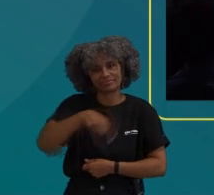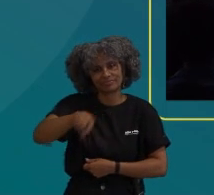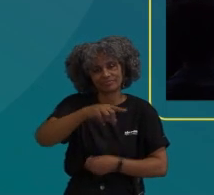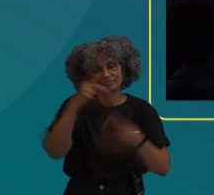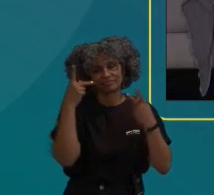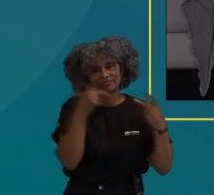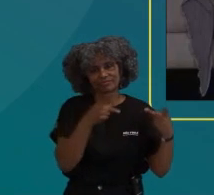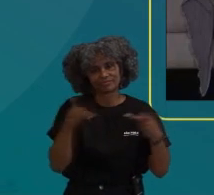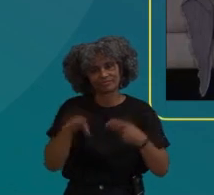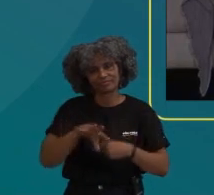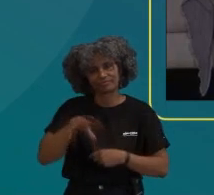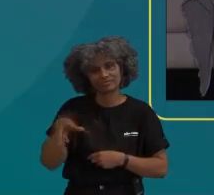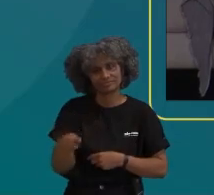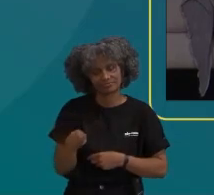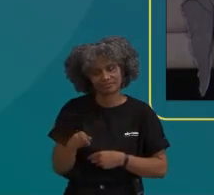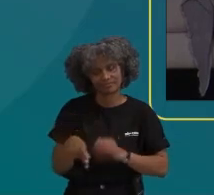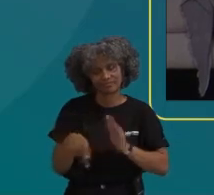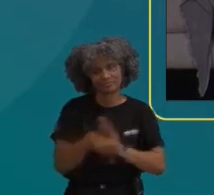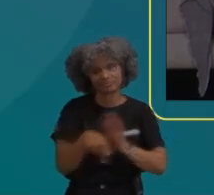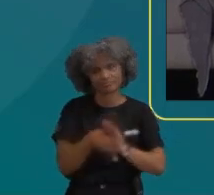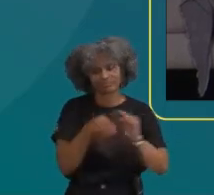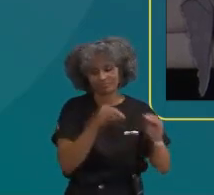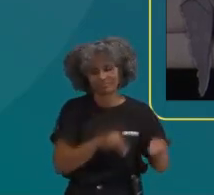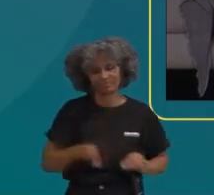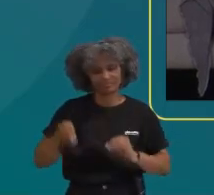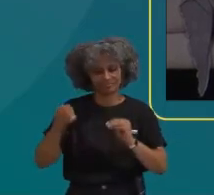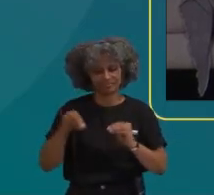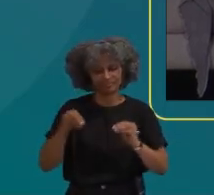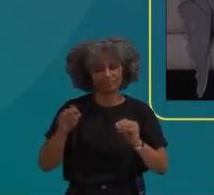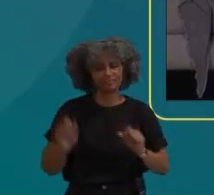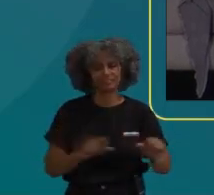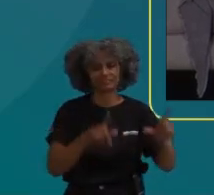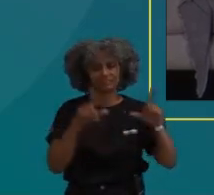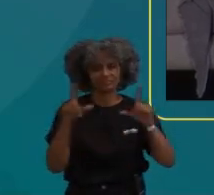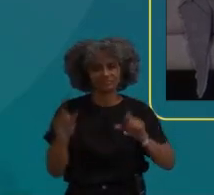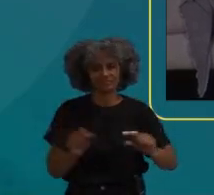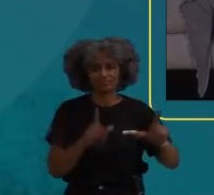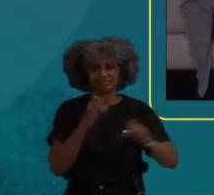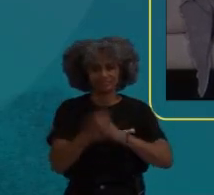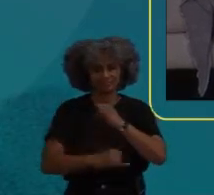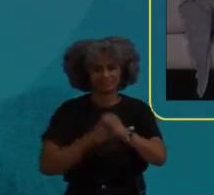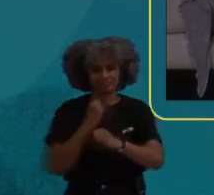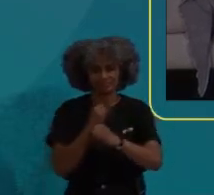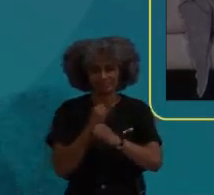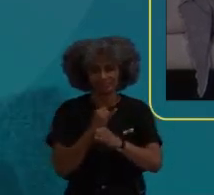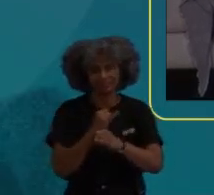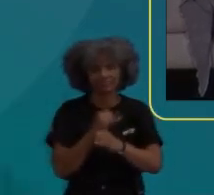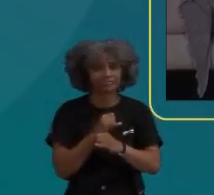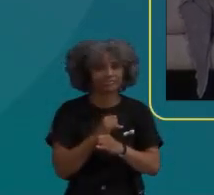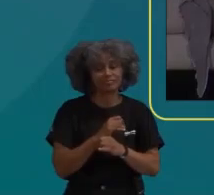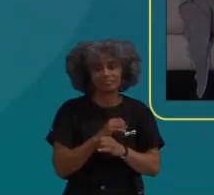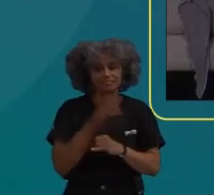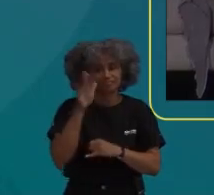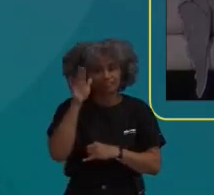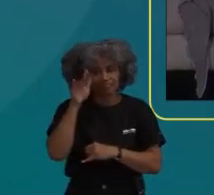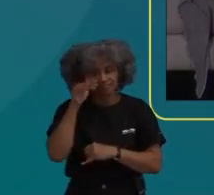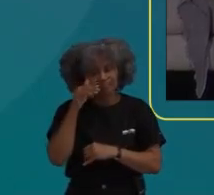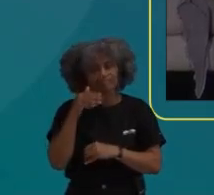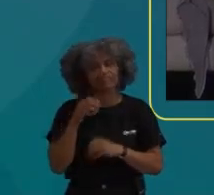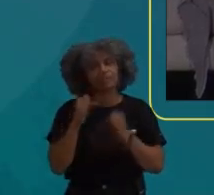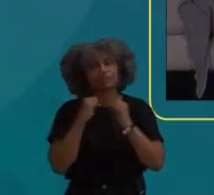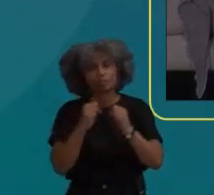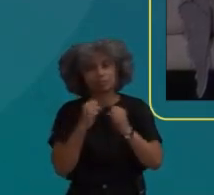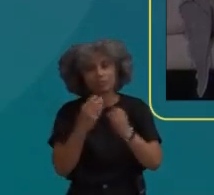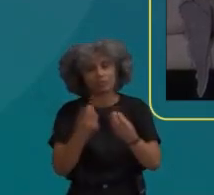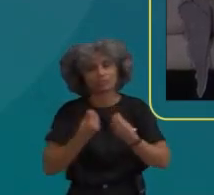nomad, to come to work or play in Cape Town, please call us. We need lots of thinking, critical questions, and we're very willing to